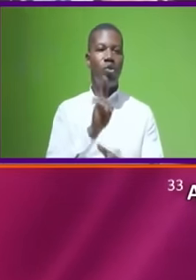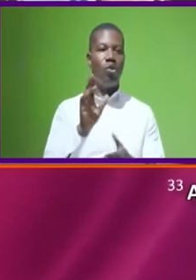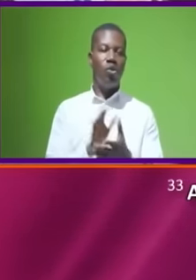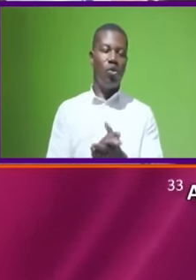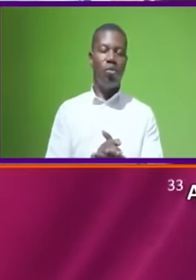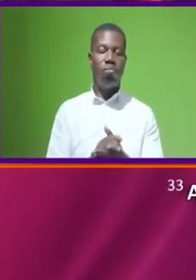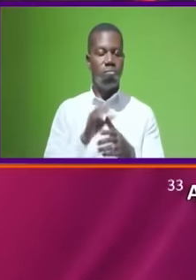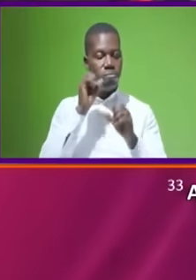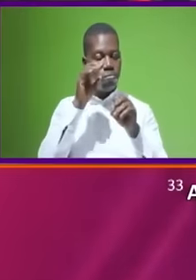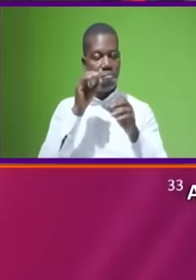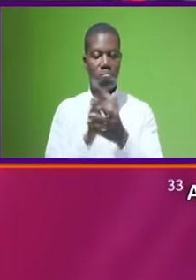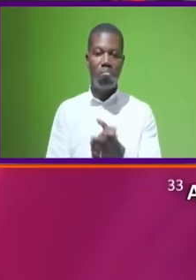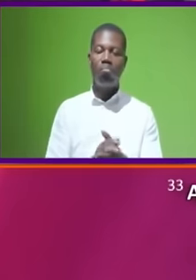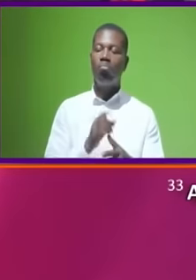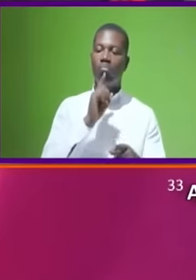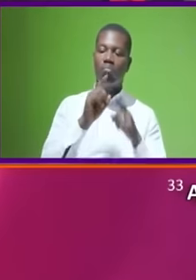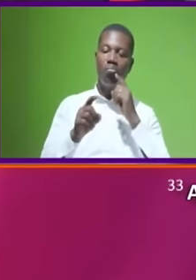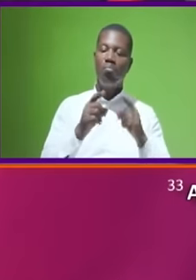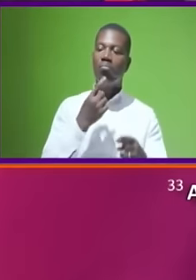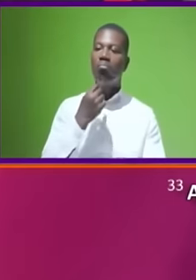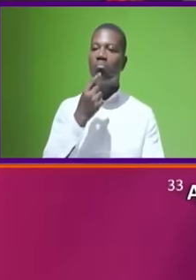witchcraft as an issue.